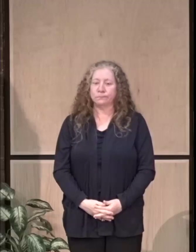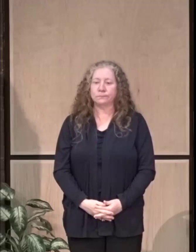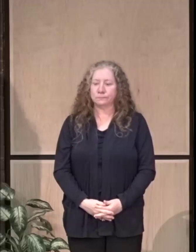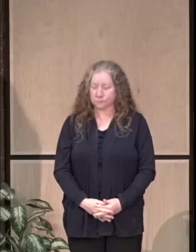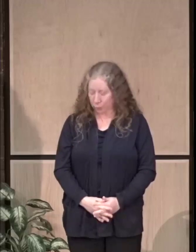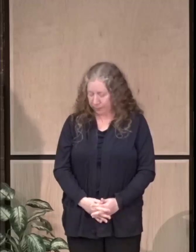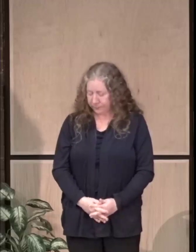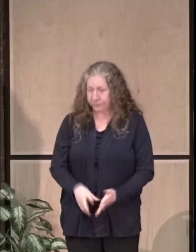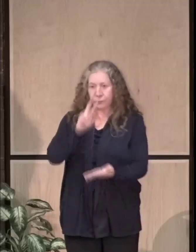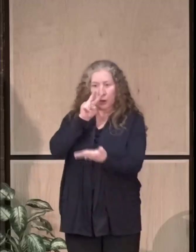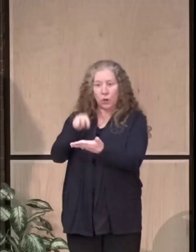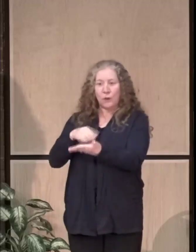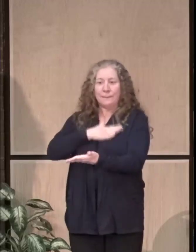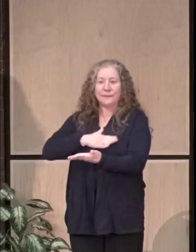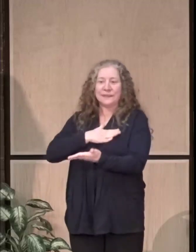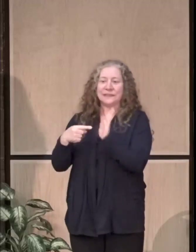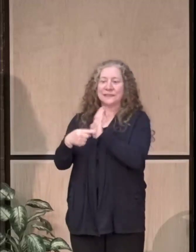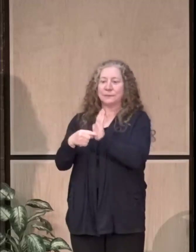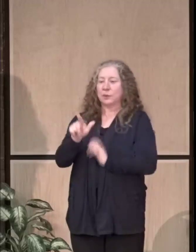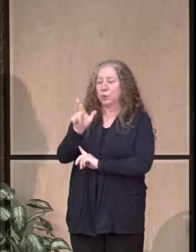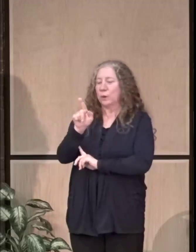quickly to Exhibit 21.